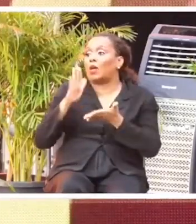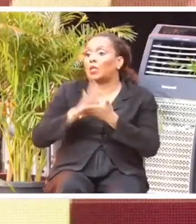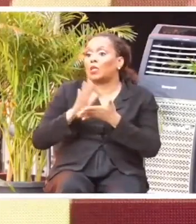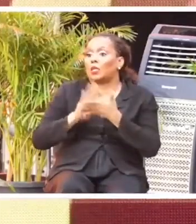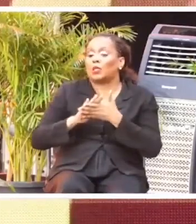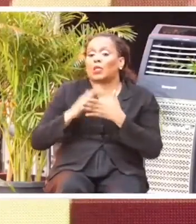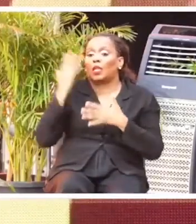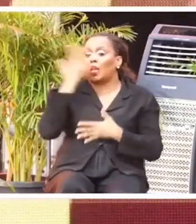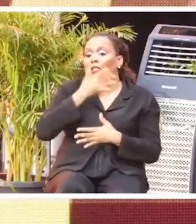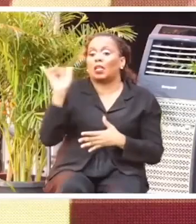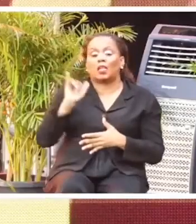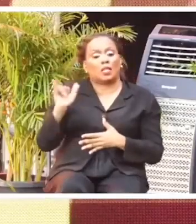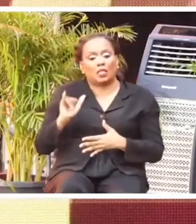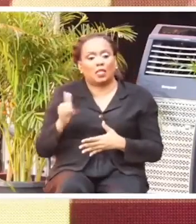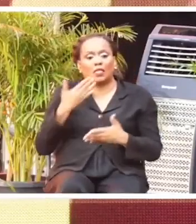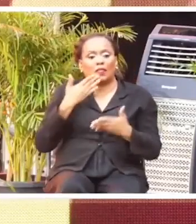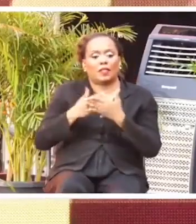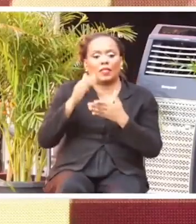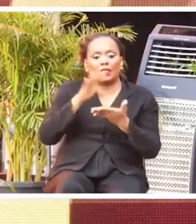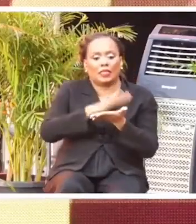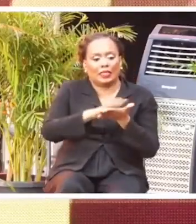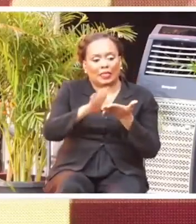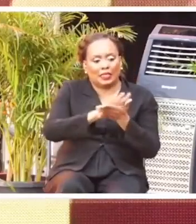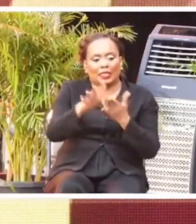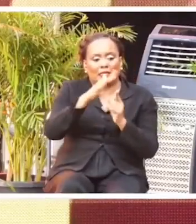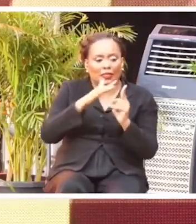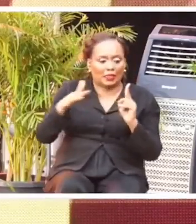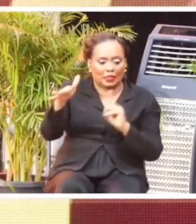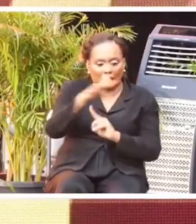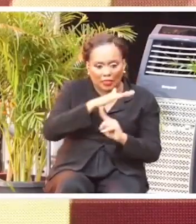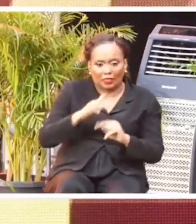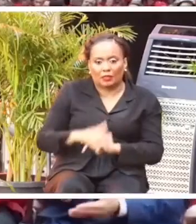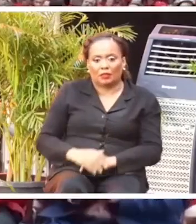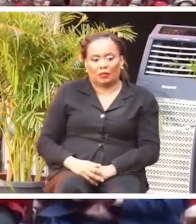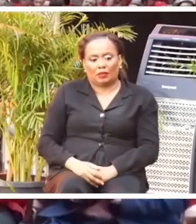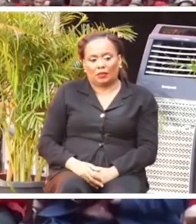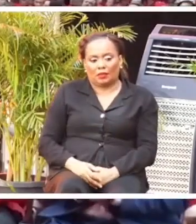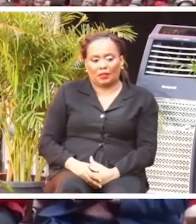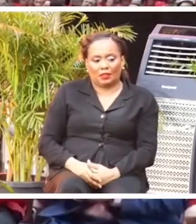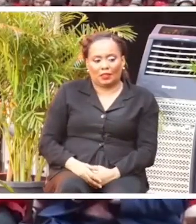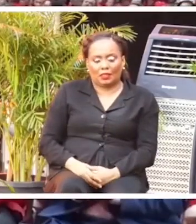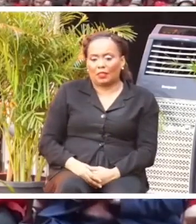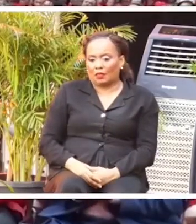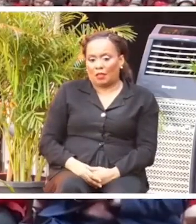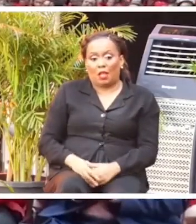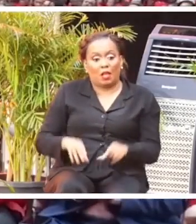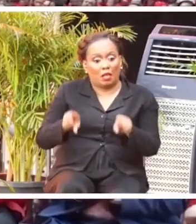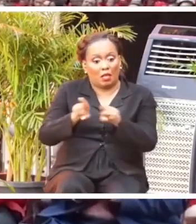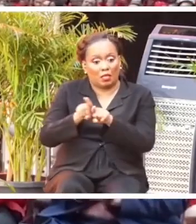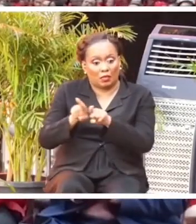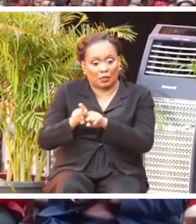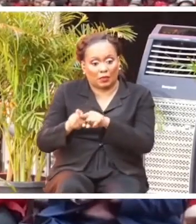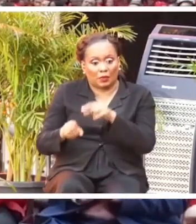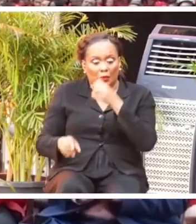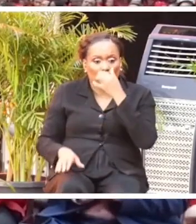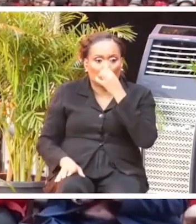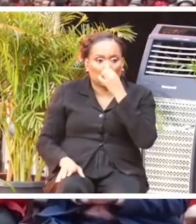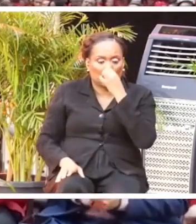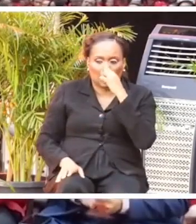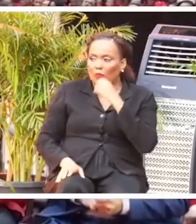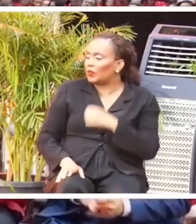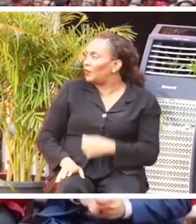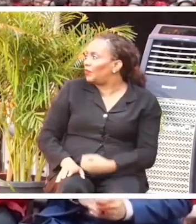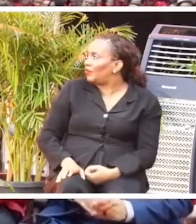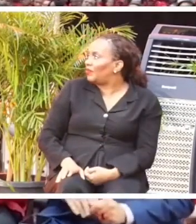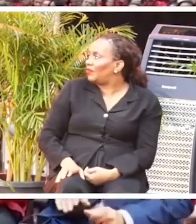though children want to be there and want to be part of it. And when we add to that your entreaties